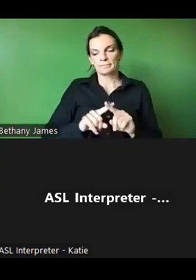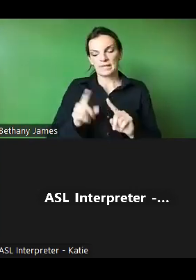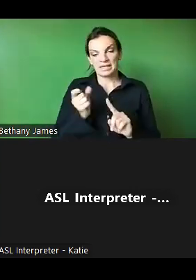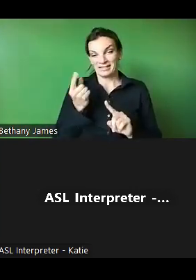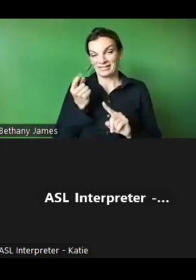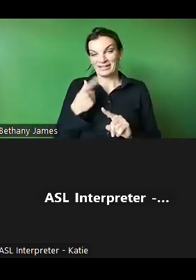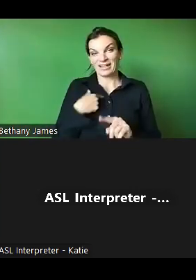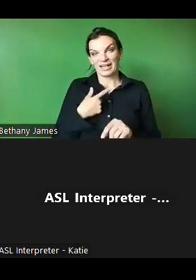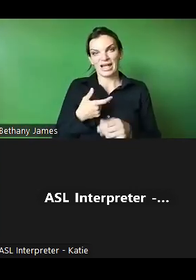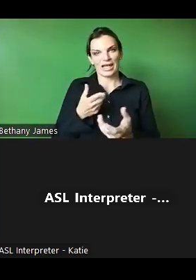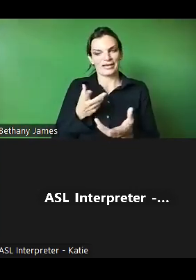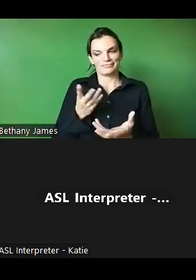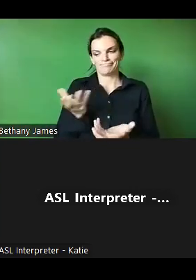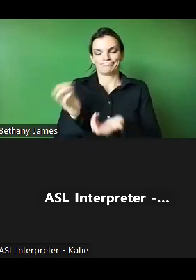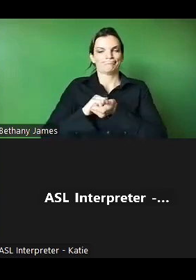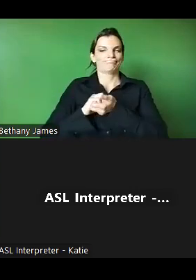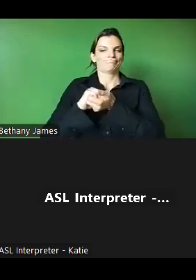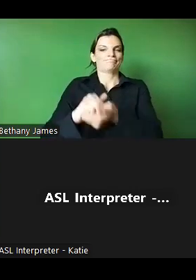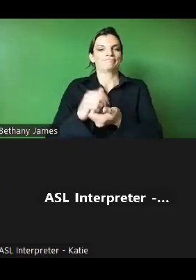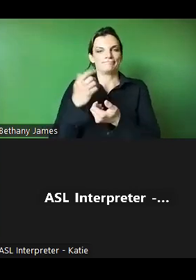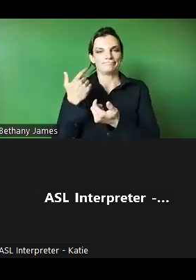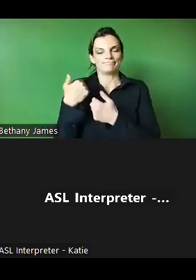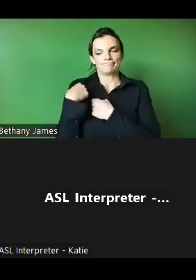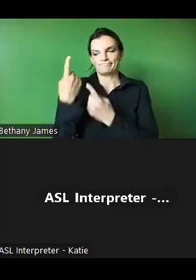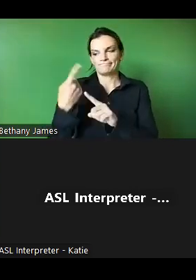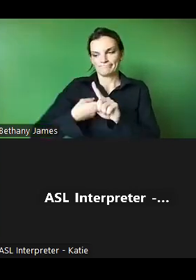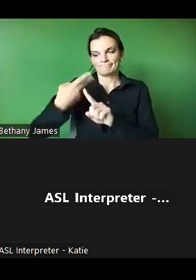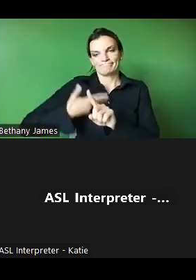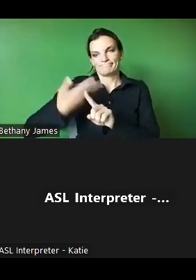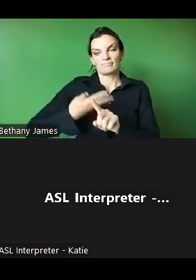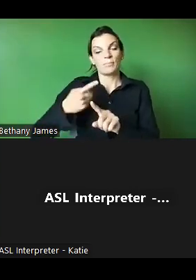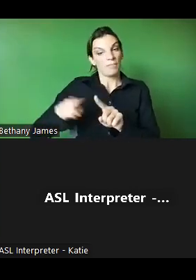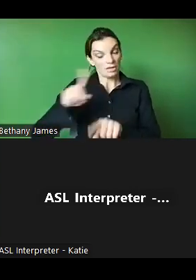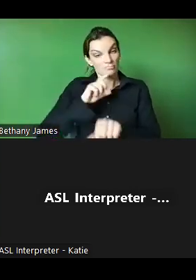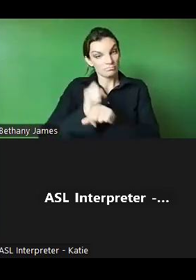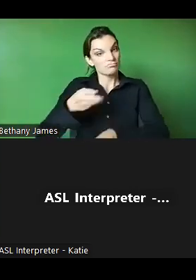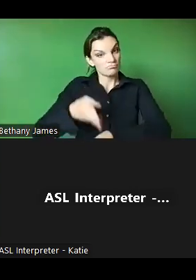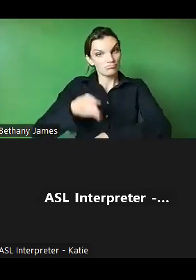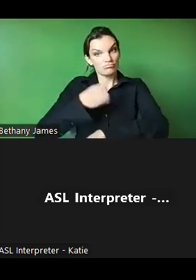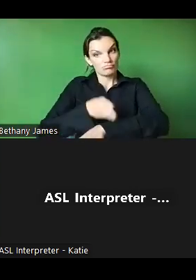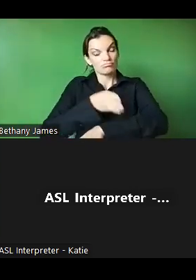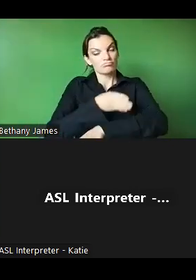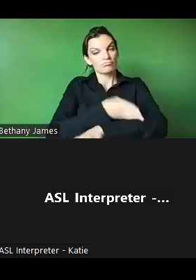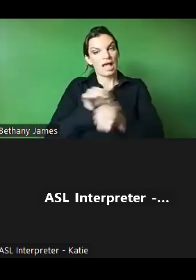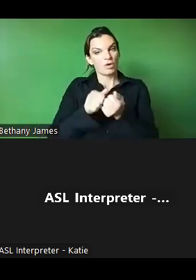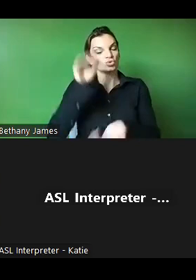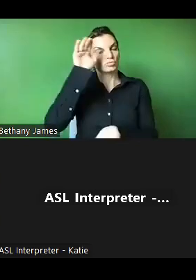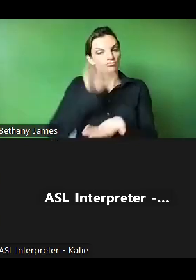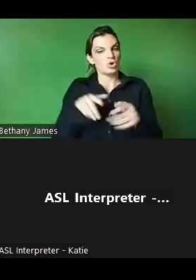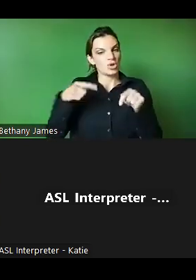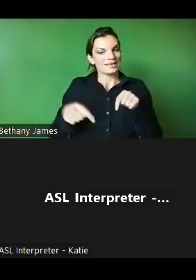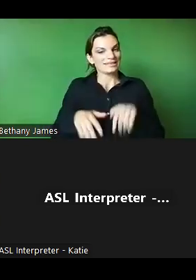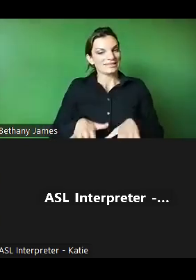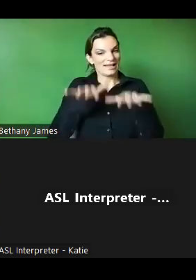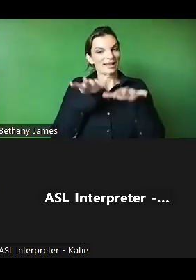her for many months now, and she is so much further along with managing her anxiety. And when she